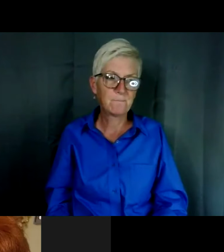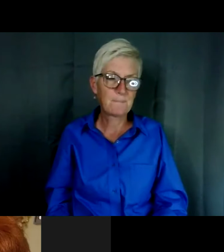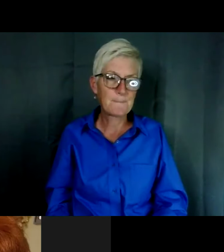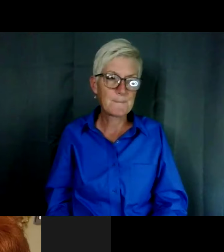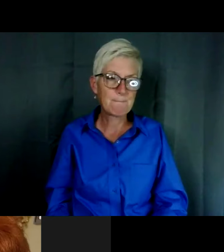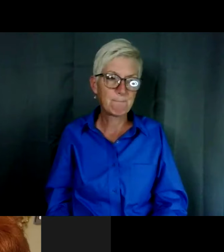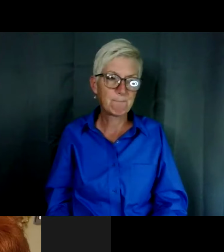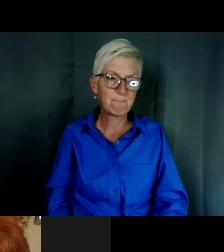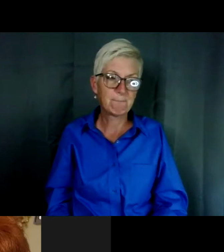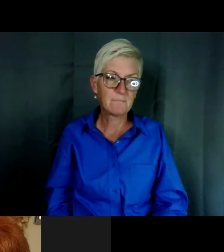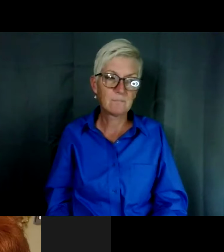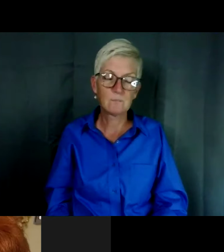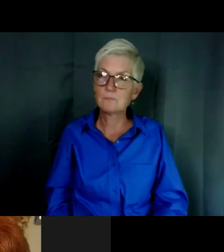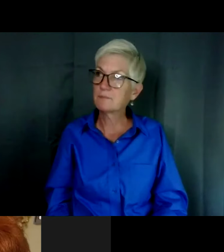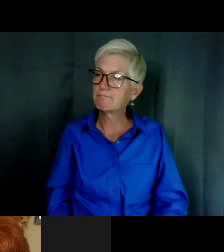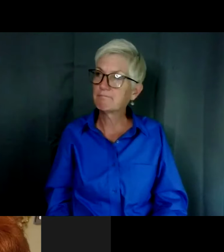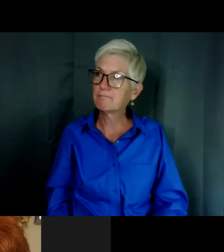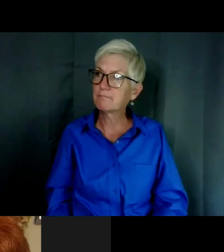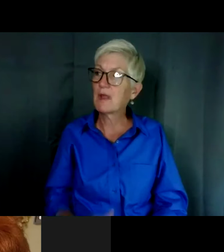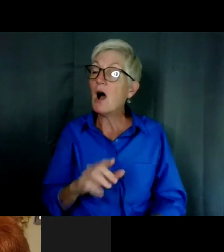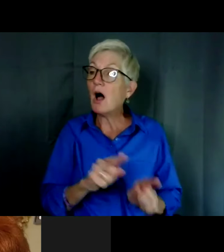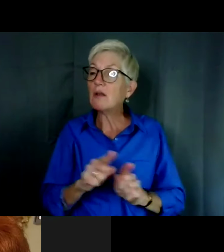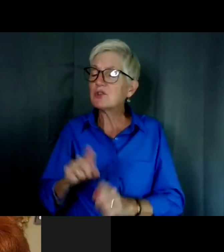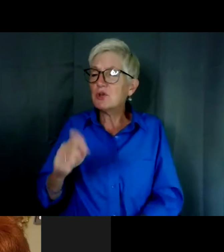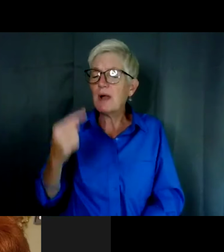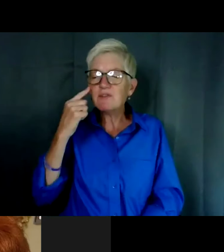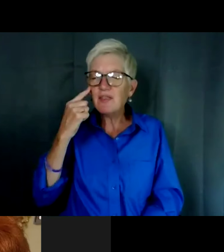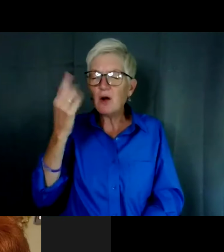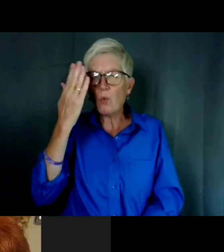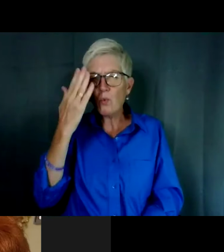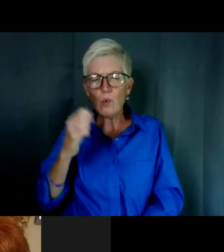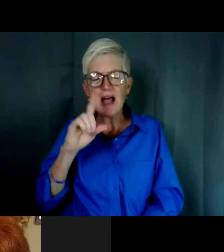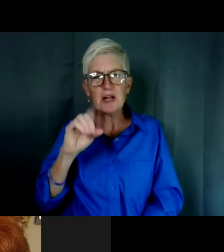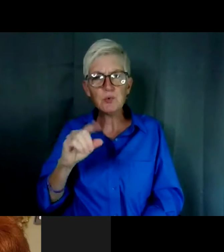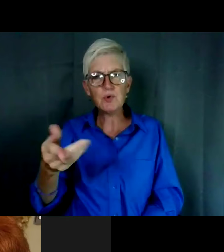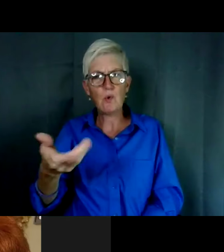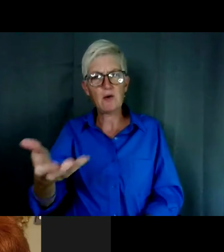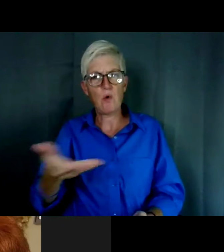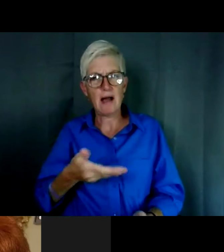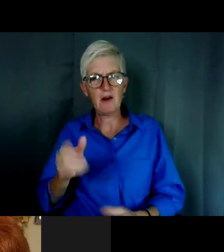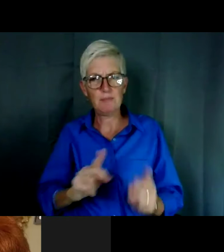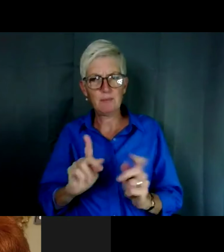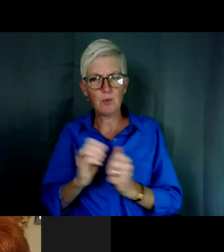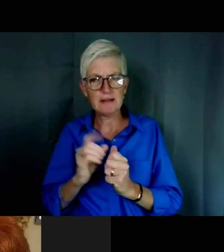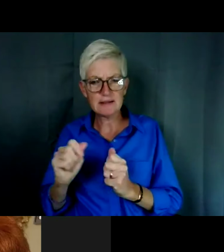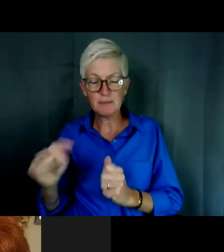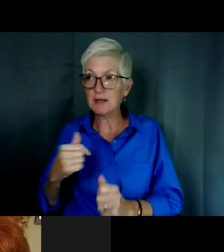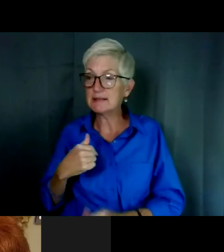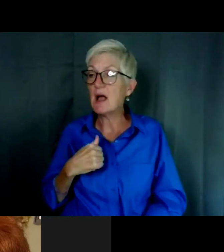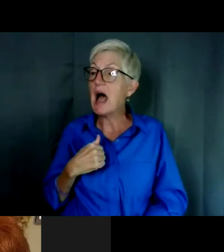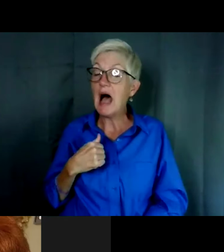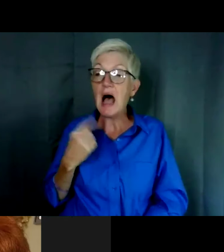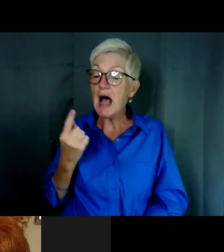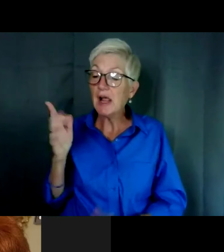Then you also have to consider why you want to hire people with disabilities. And I always encourage people